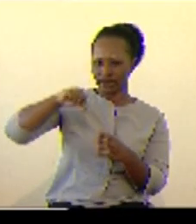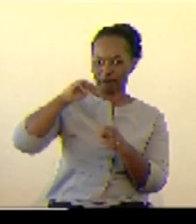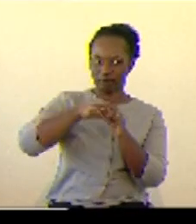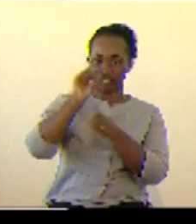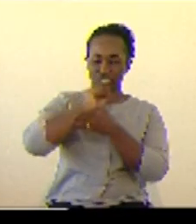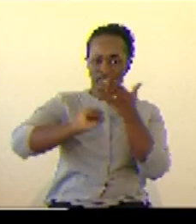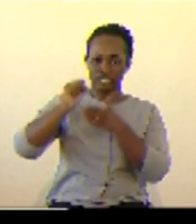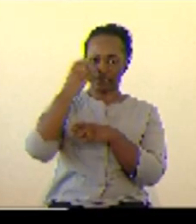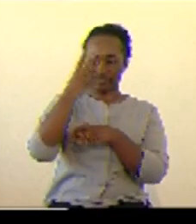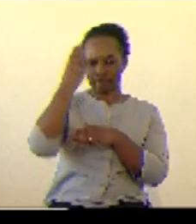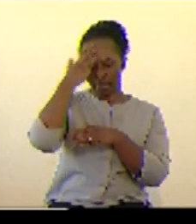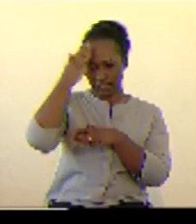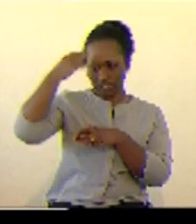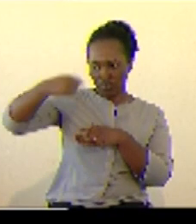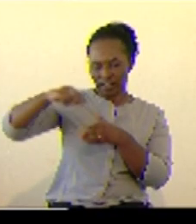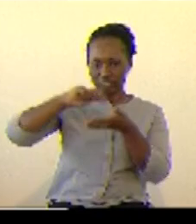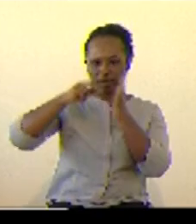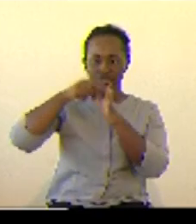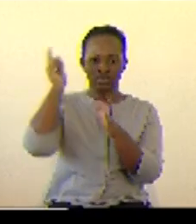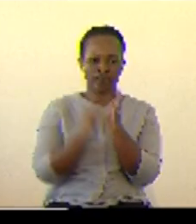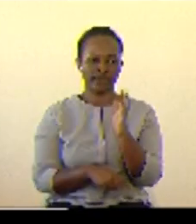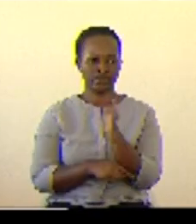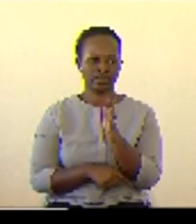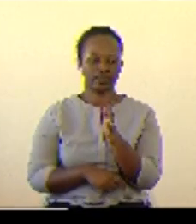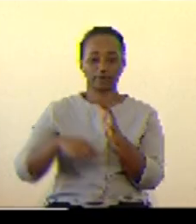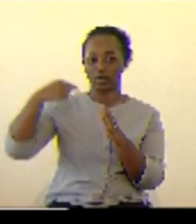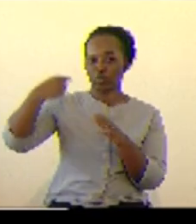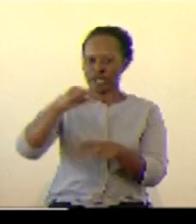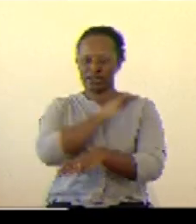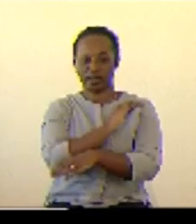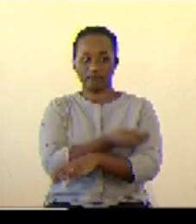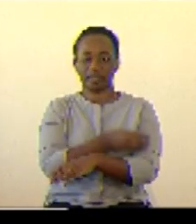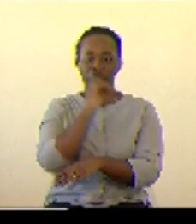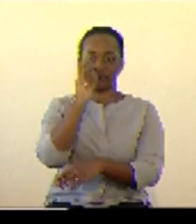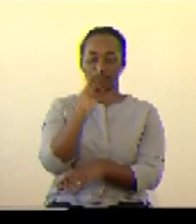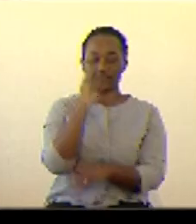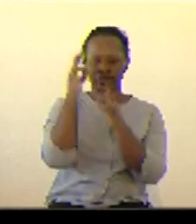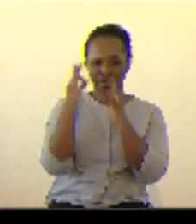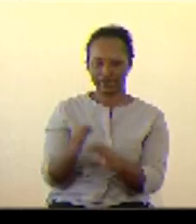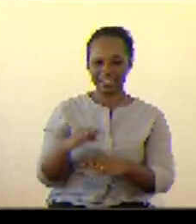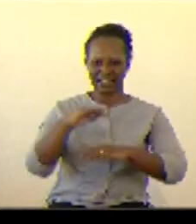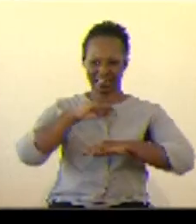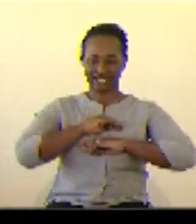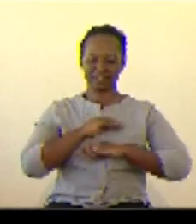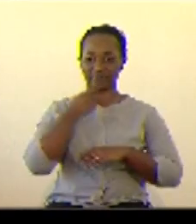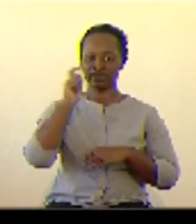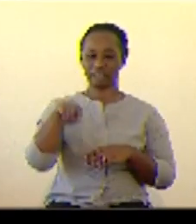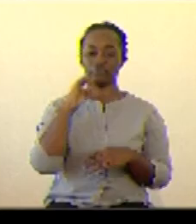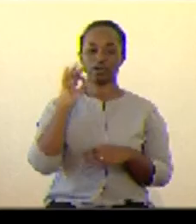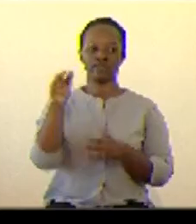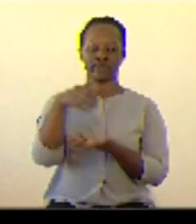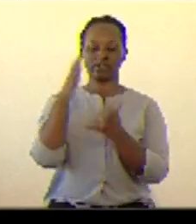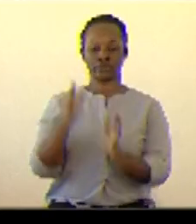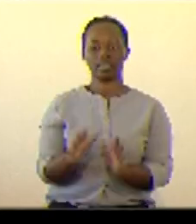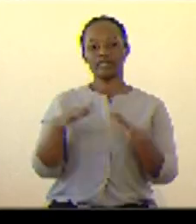product analysis. Quality, ability of a commodity, satisfy the needs of the customer or fit